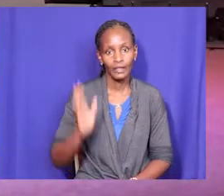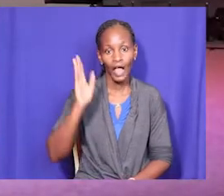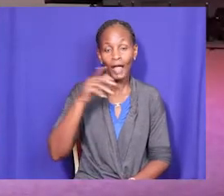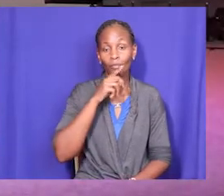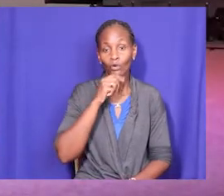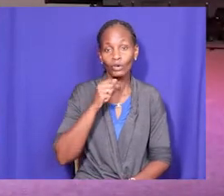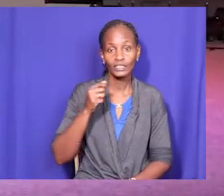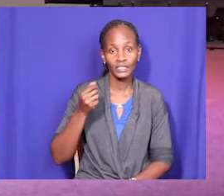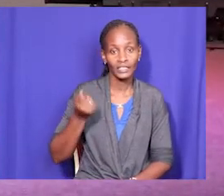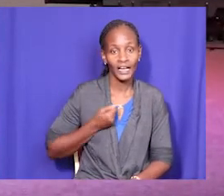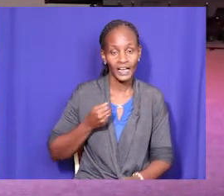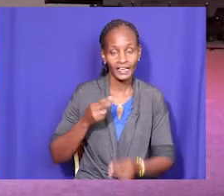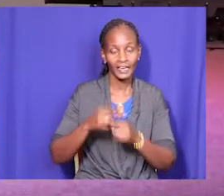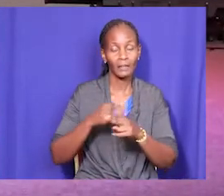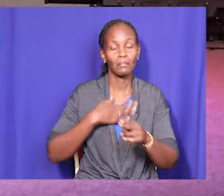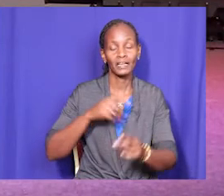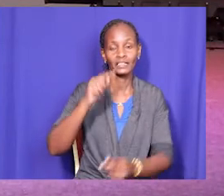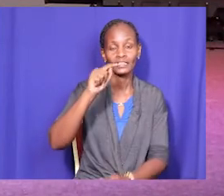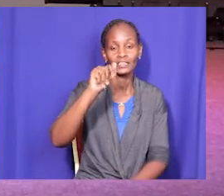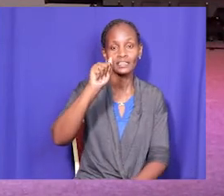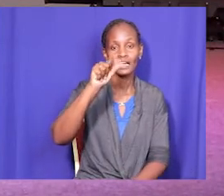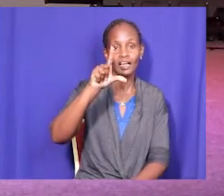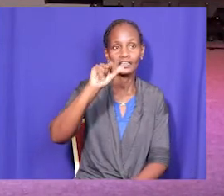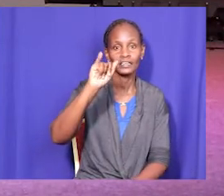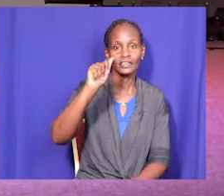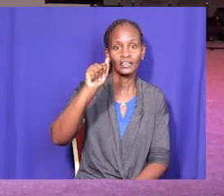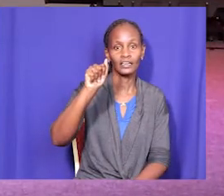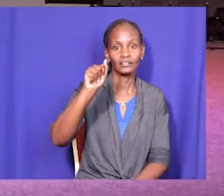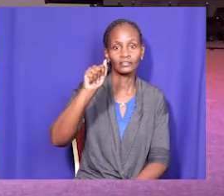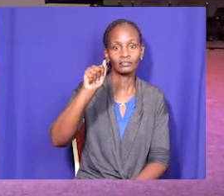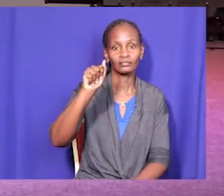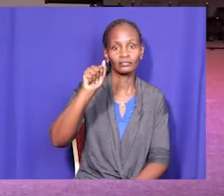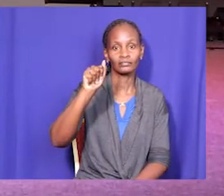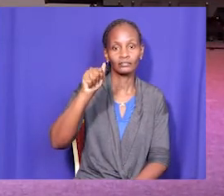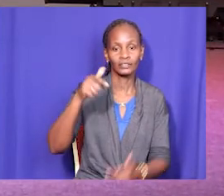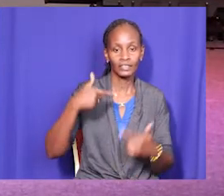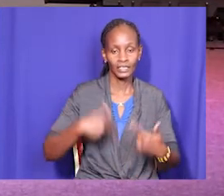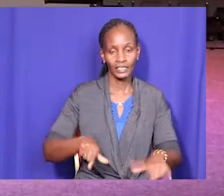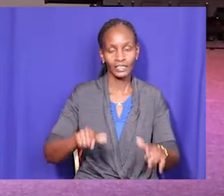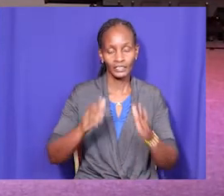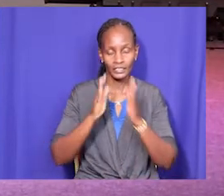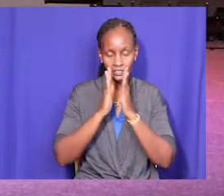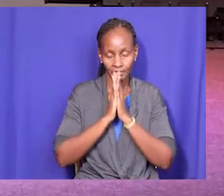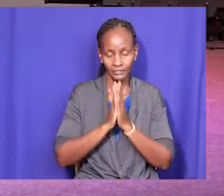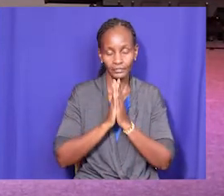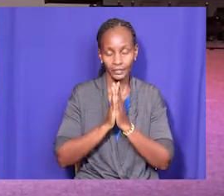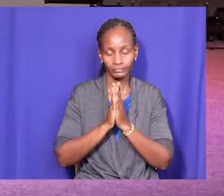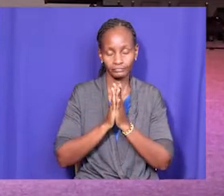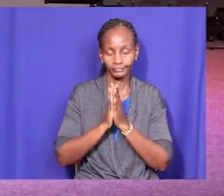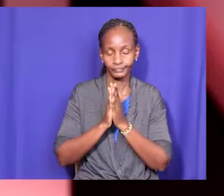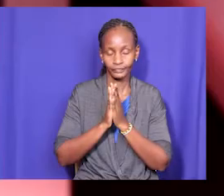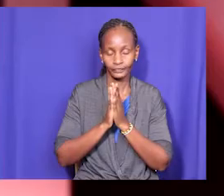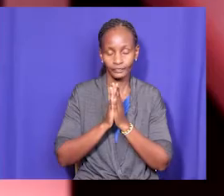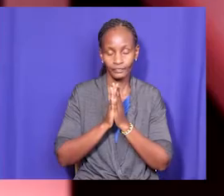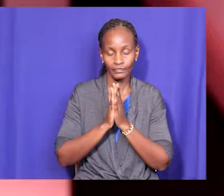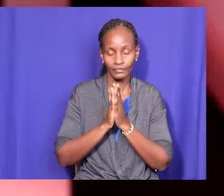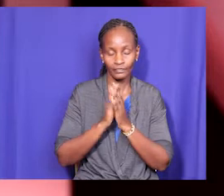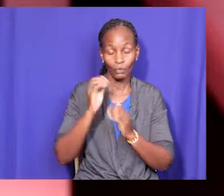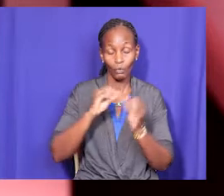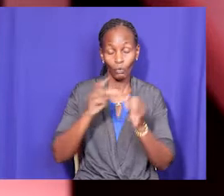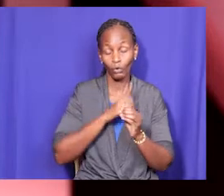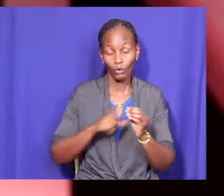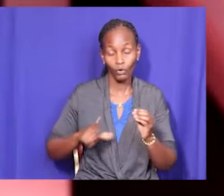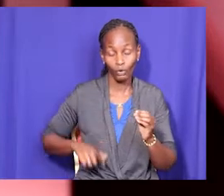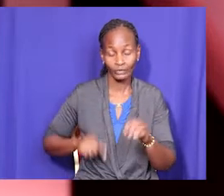boys and girls. My name is Talia Wamboi. Let us bow our heads for the word of prayer. O Lord,